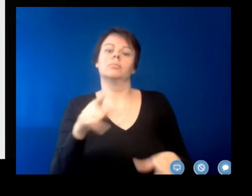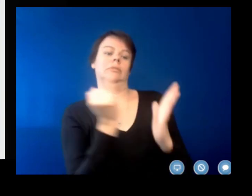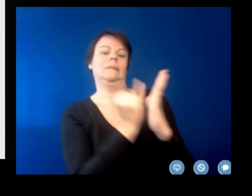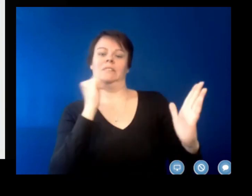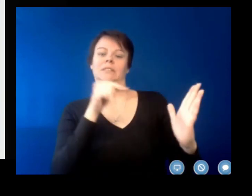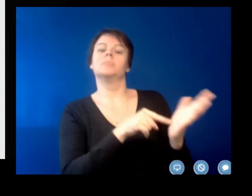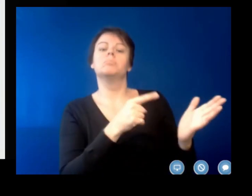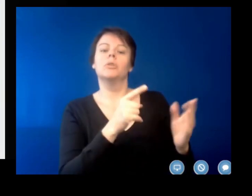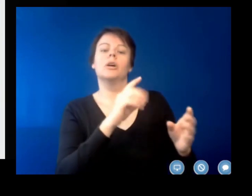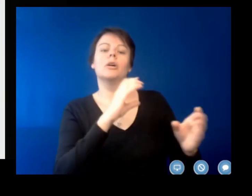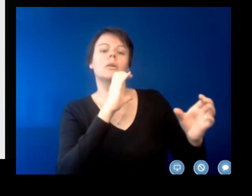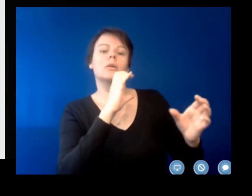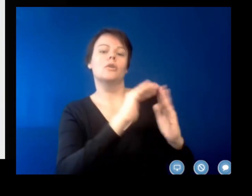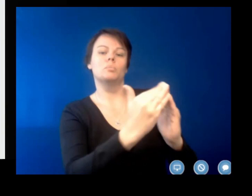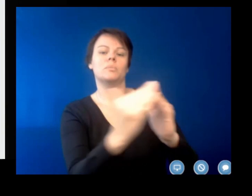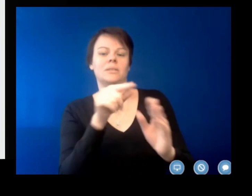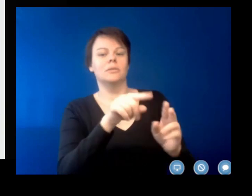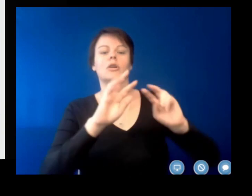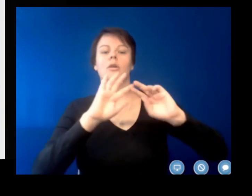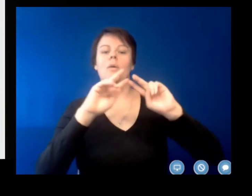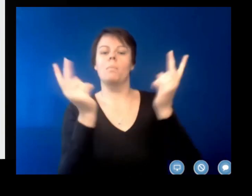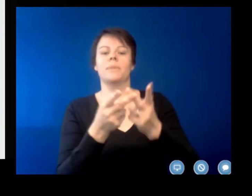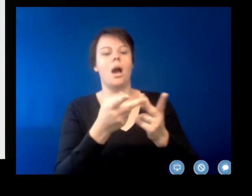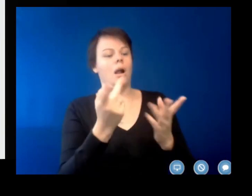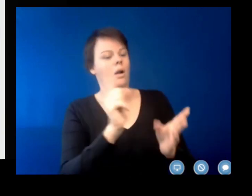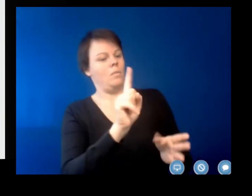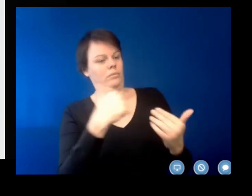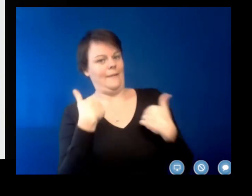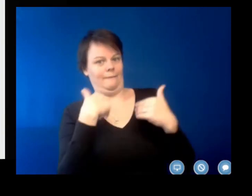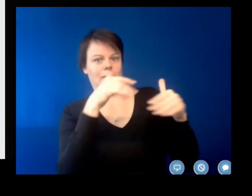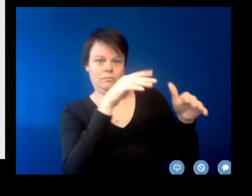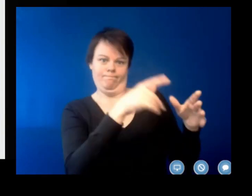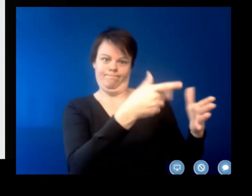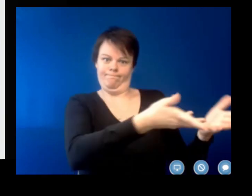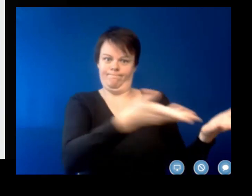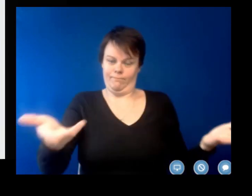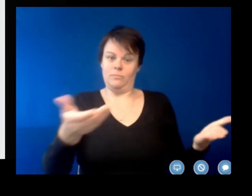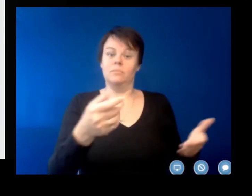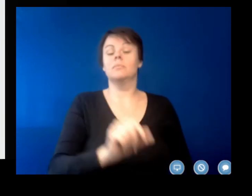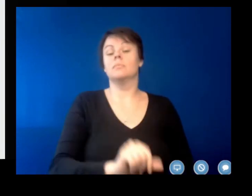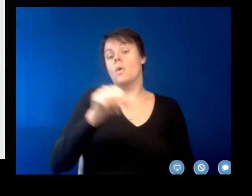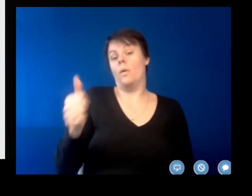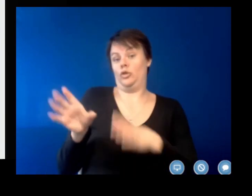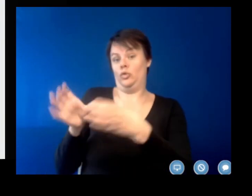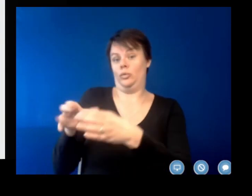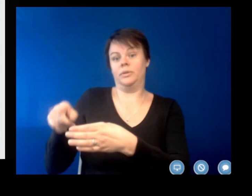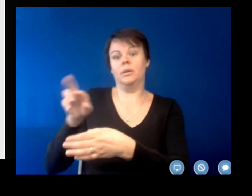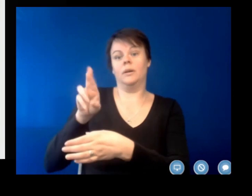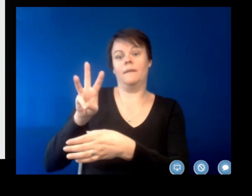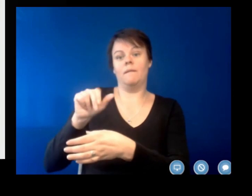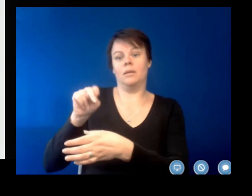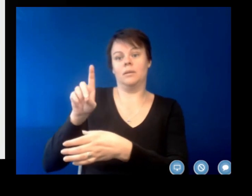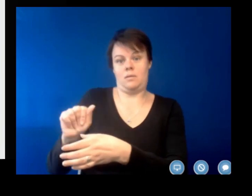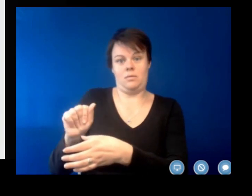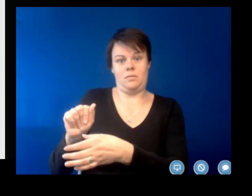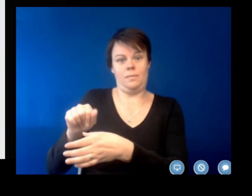is that these students are working on vicinity and proximity to